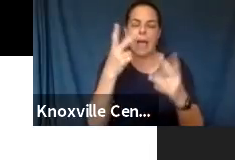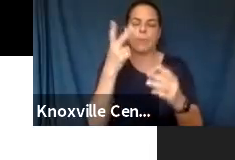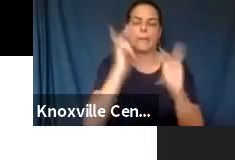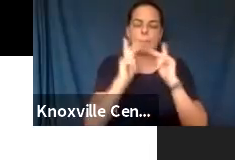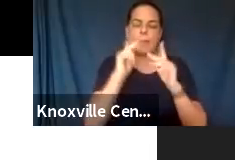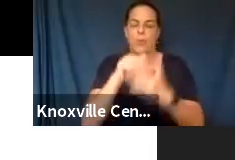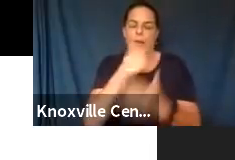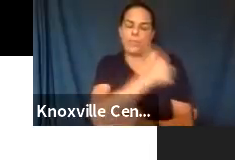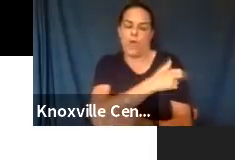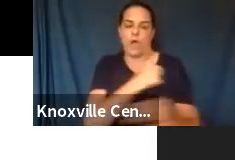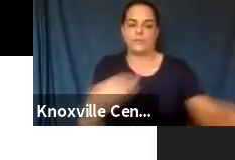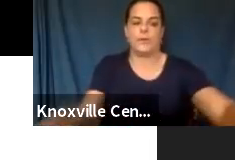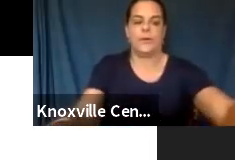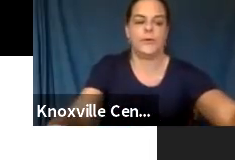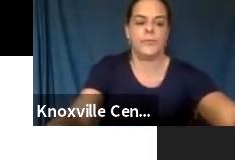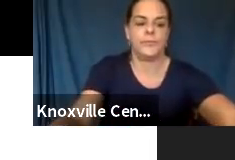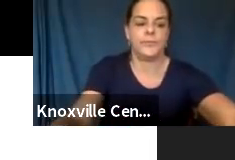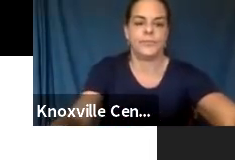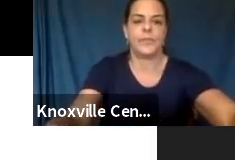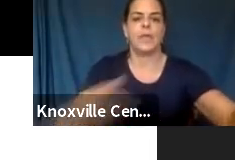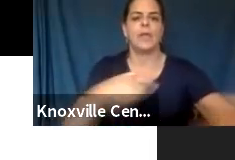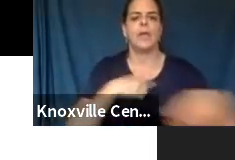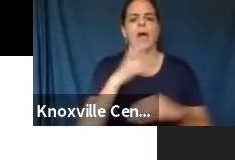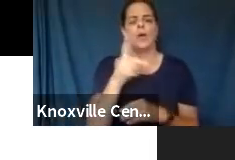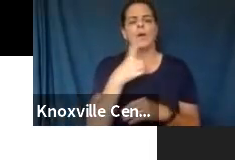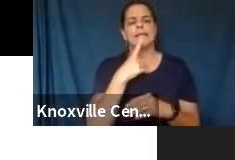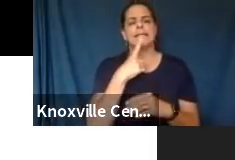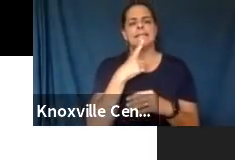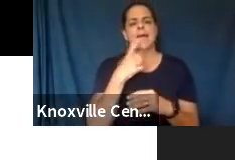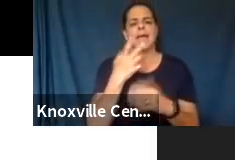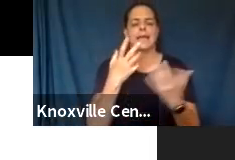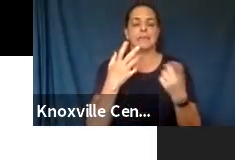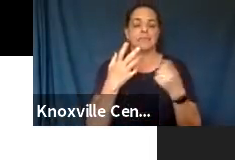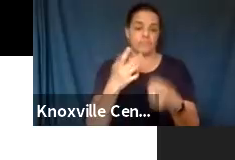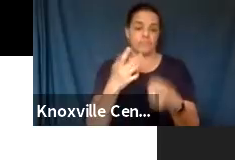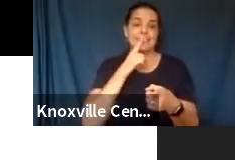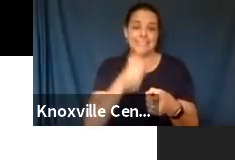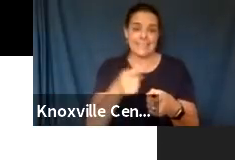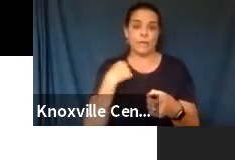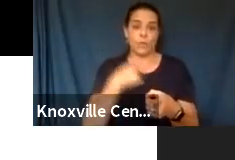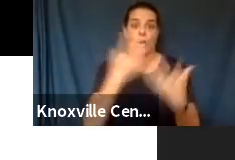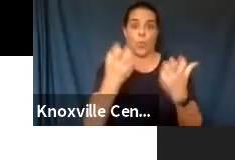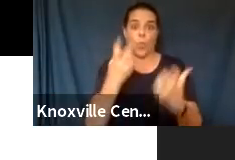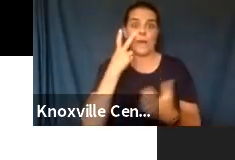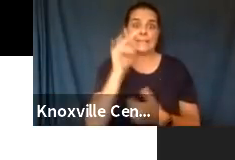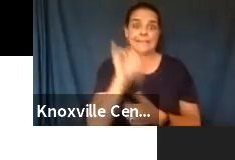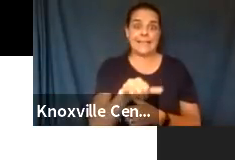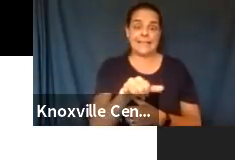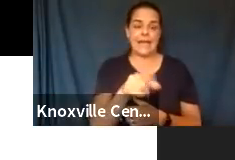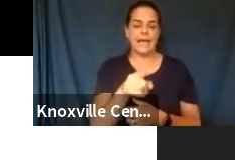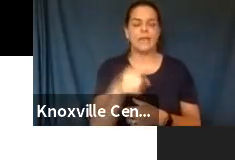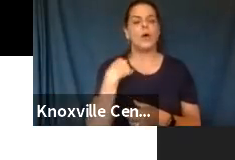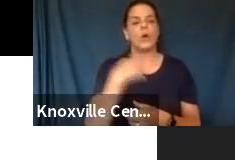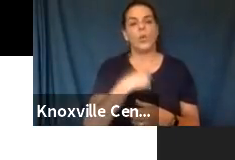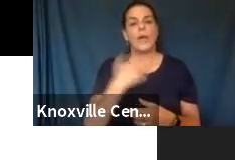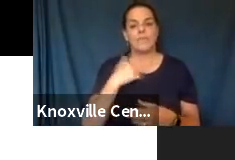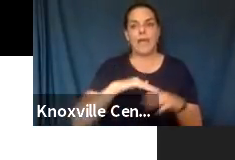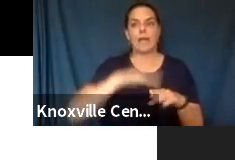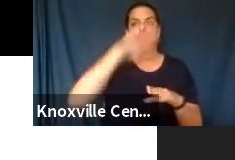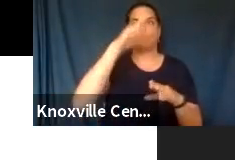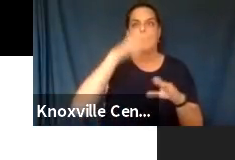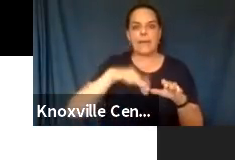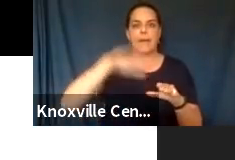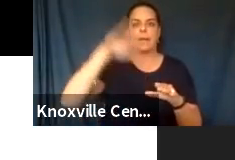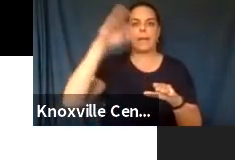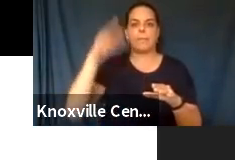And, you know, I would say that, I mean, this is definitely what we want to see. We've had ups and downs, but